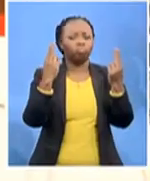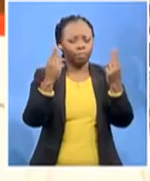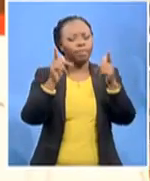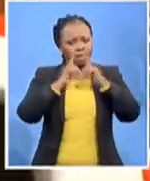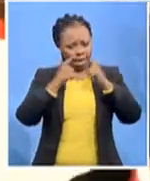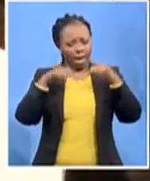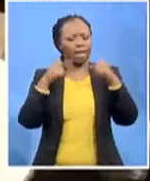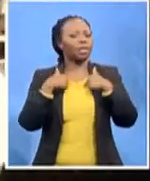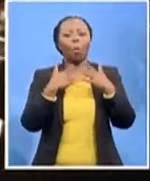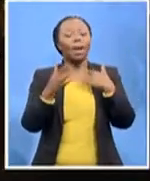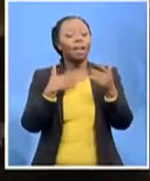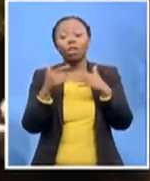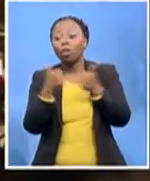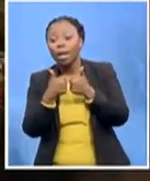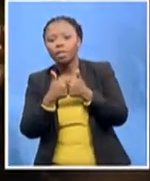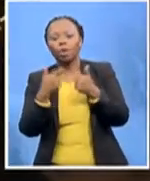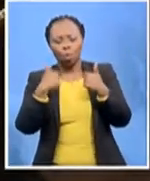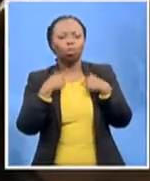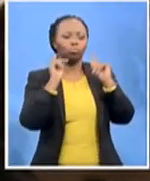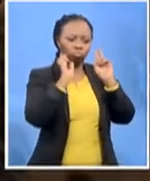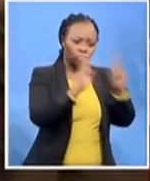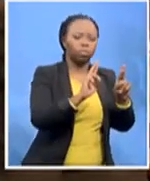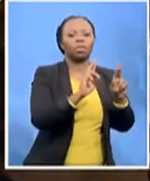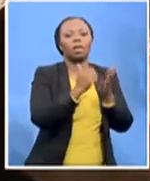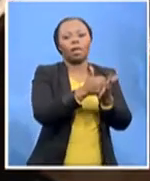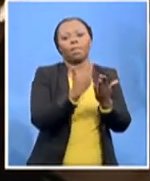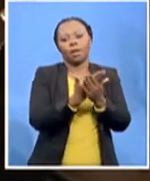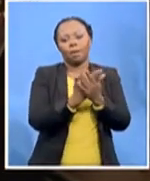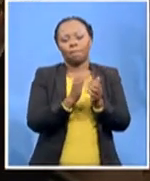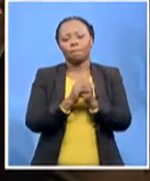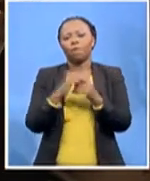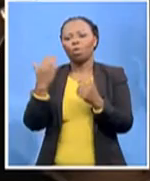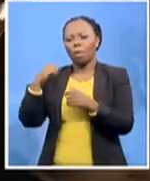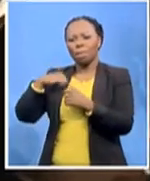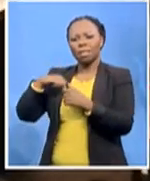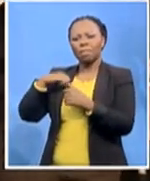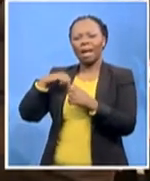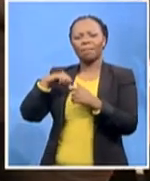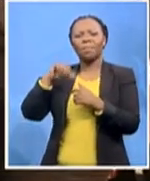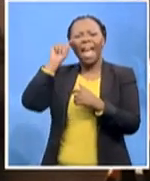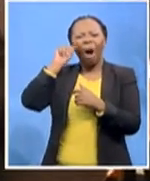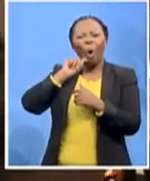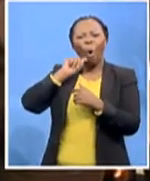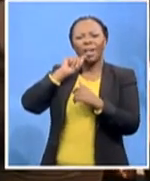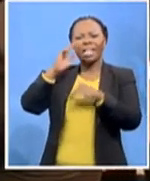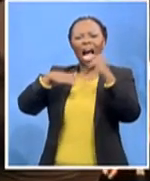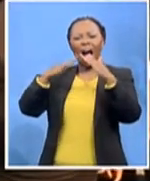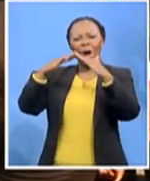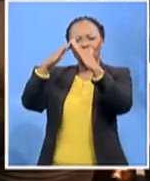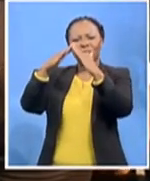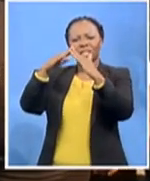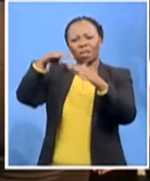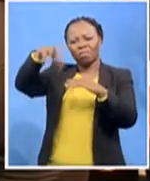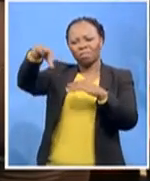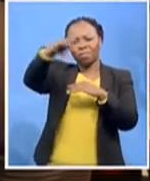to respond. How is the municipality dealing with the aging infrastructure? The aging infrastructure, if you look at the budget we